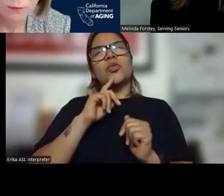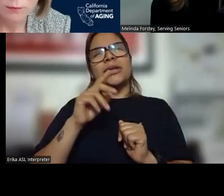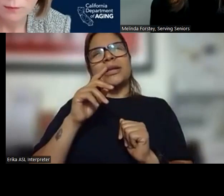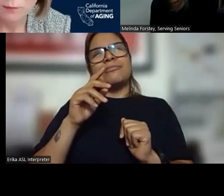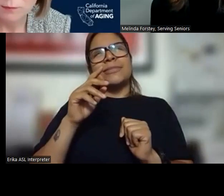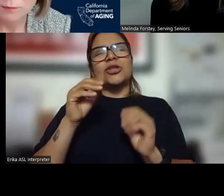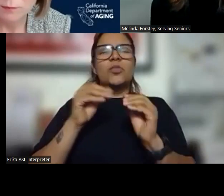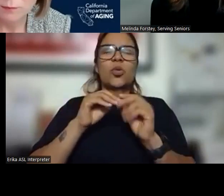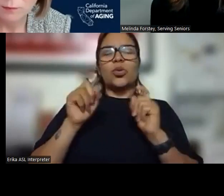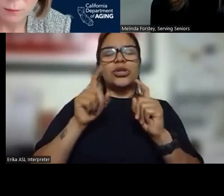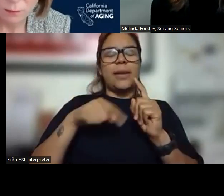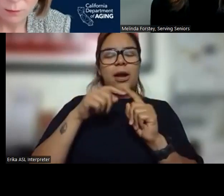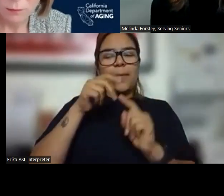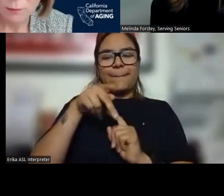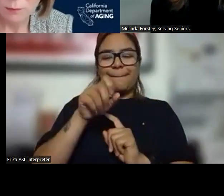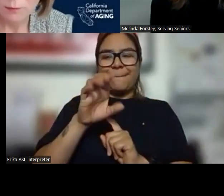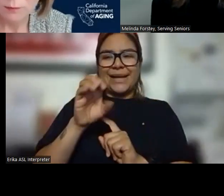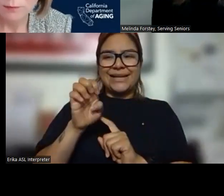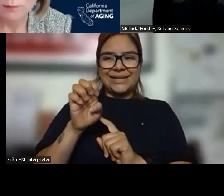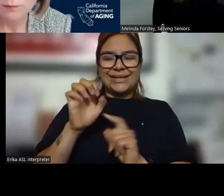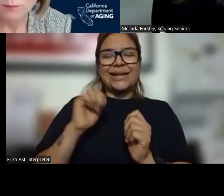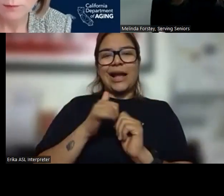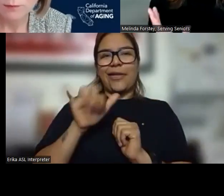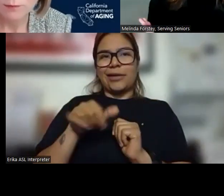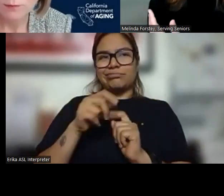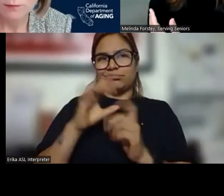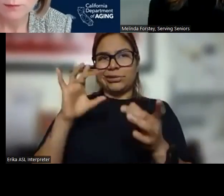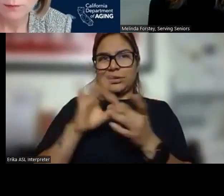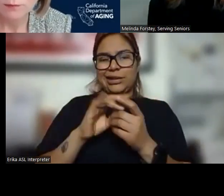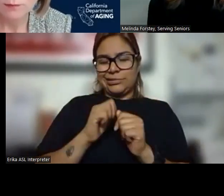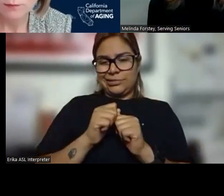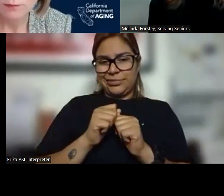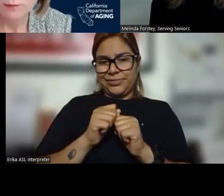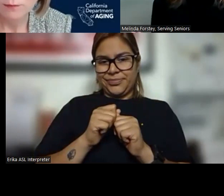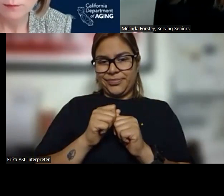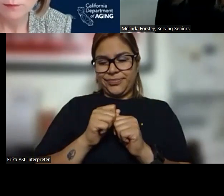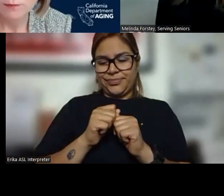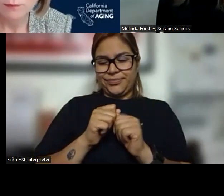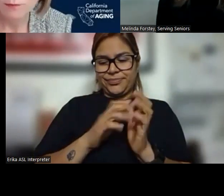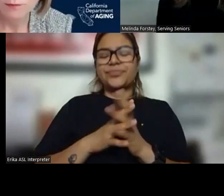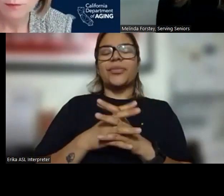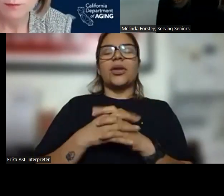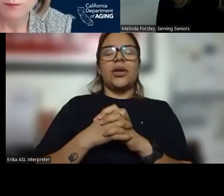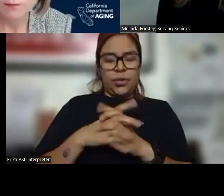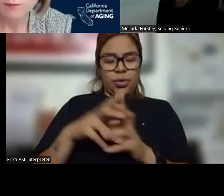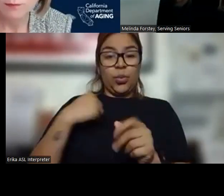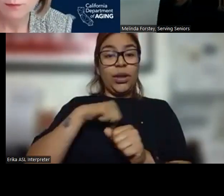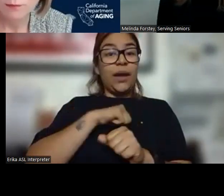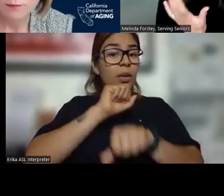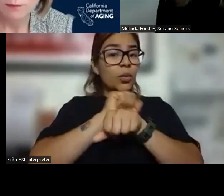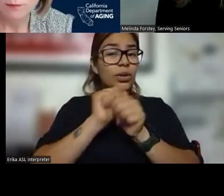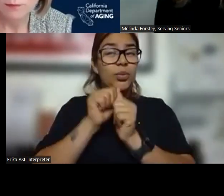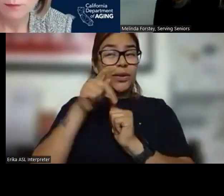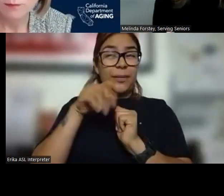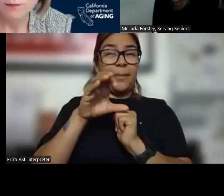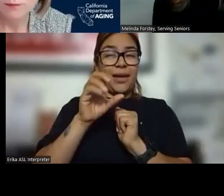and relationships with PACE. Yeah, we've been working with PACE for years now. So